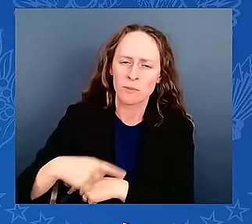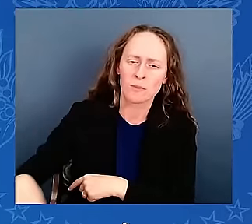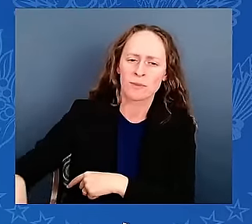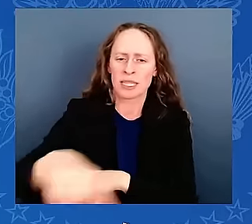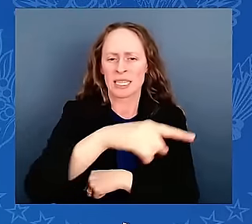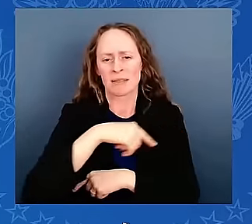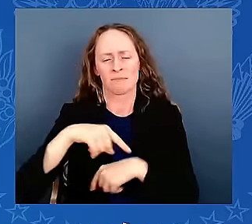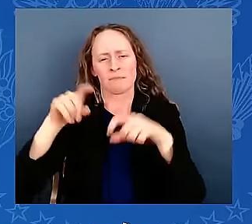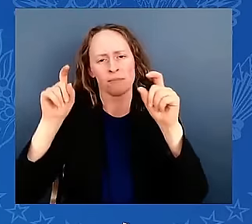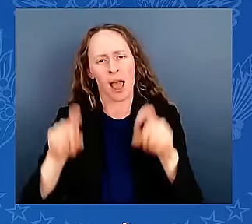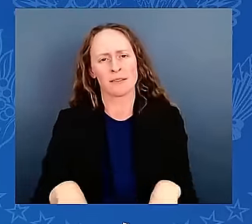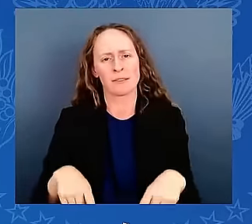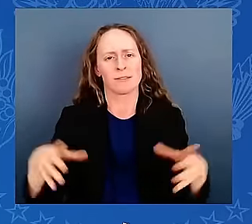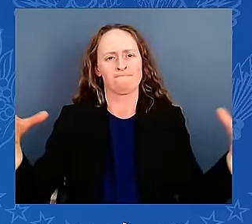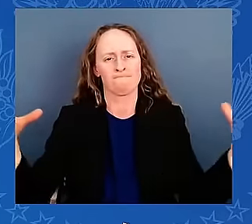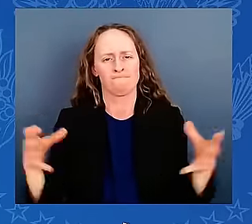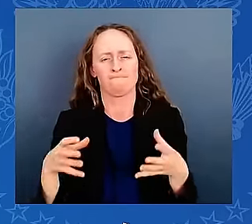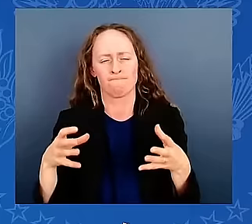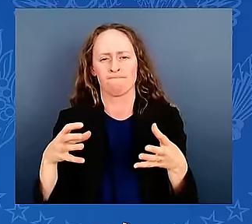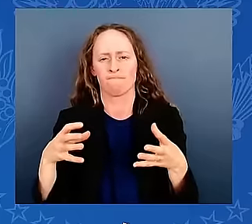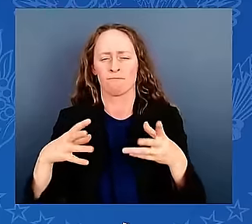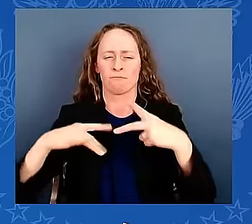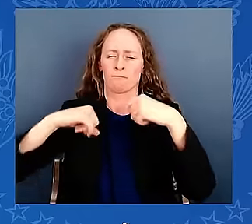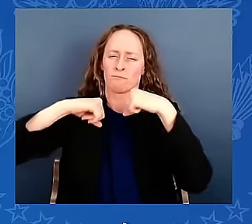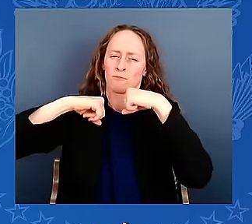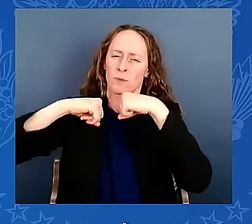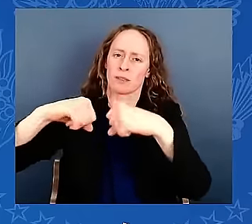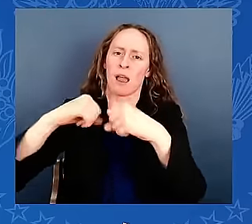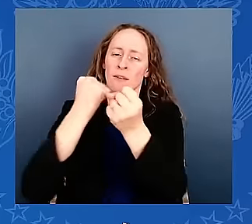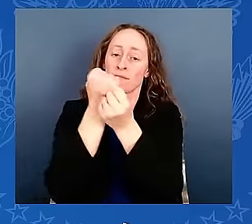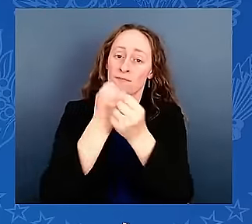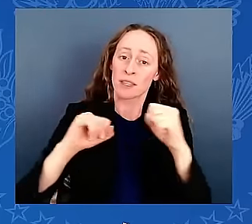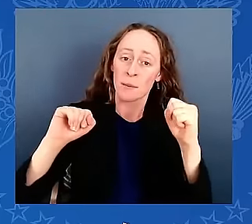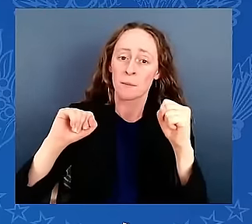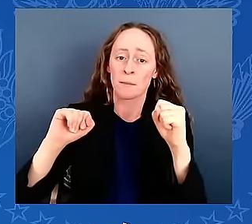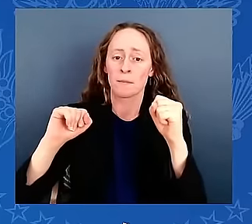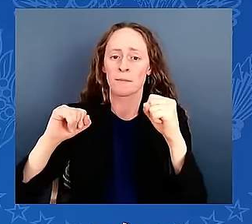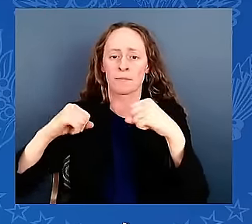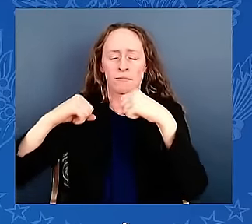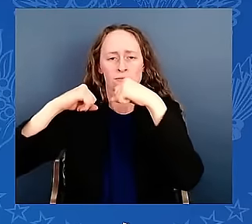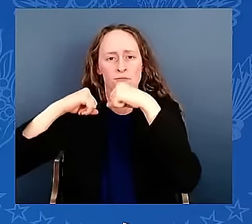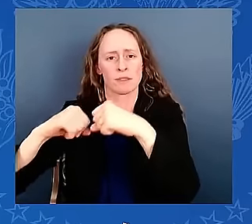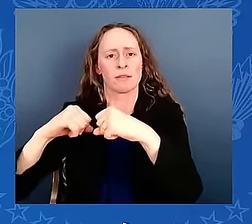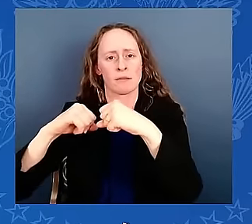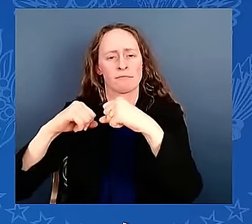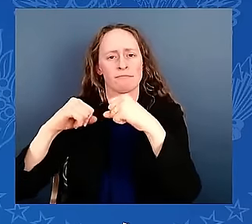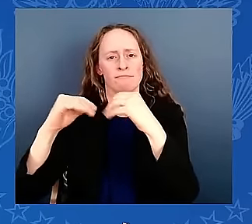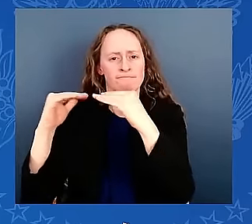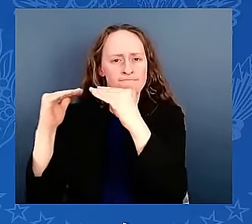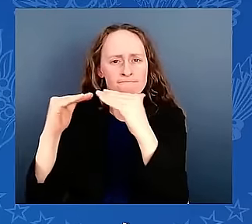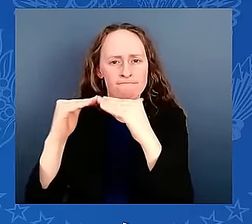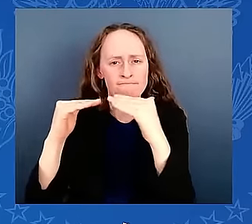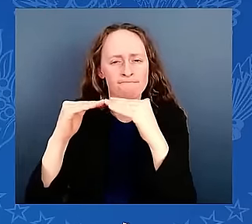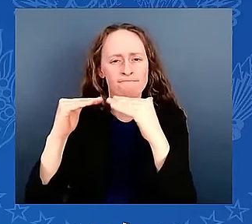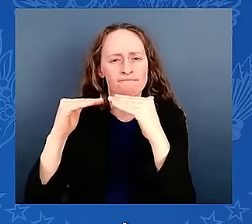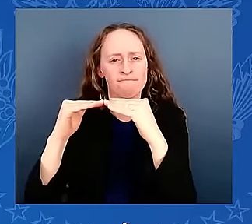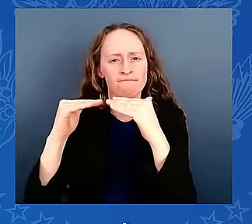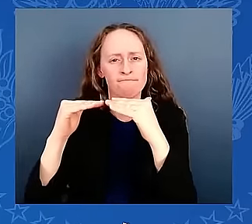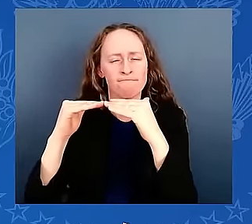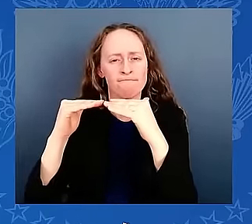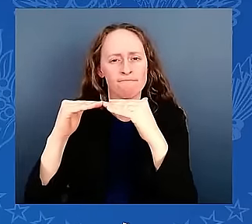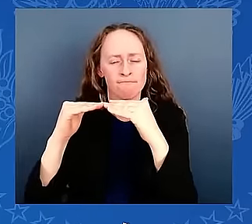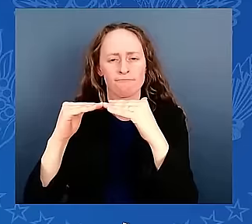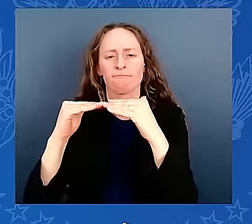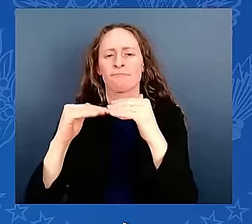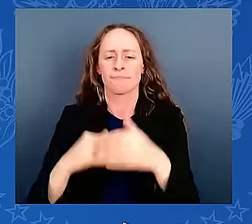equality, and the bedrock of democracy. And there's been no more important voice in that truth